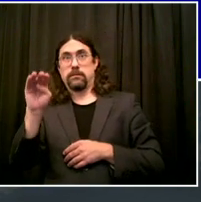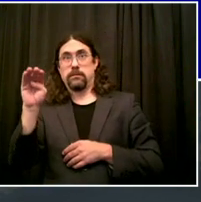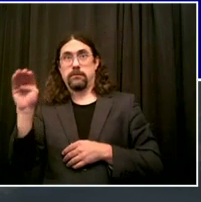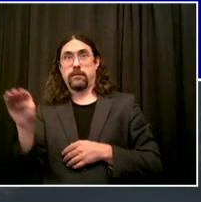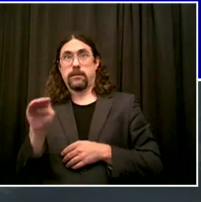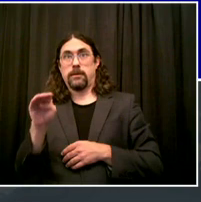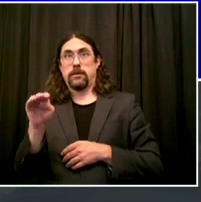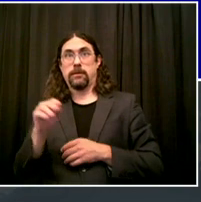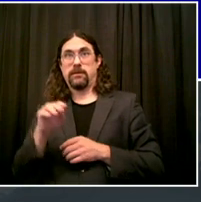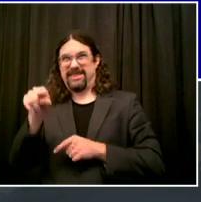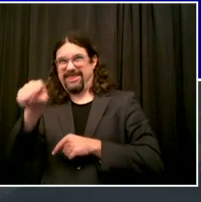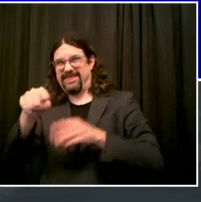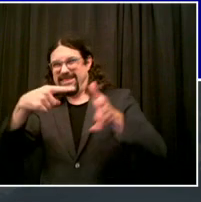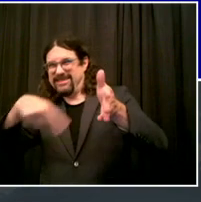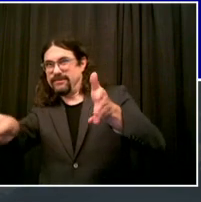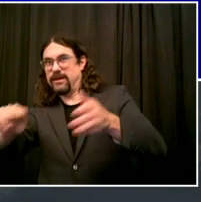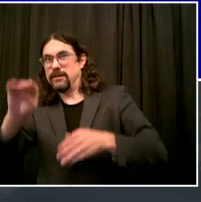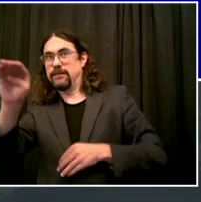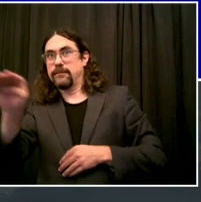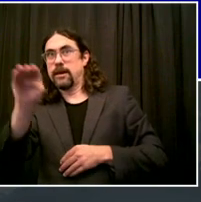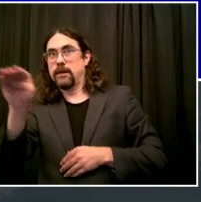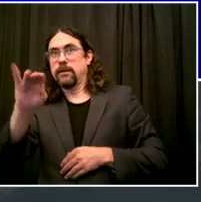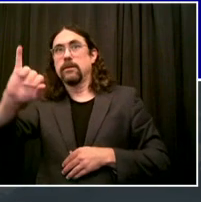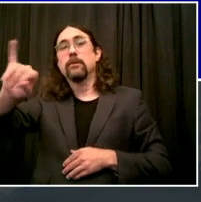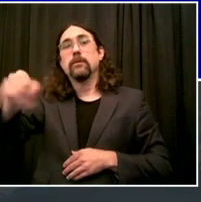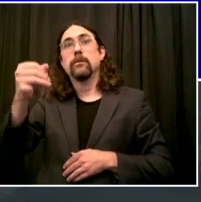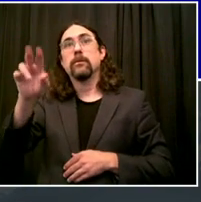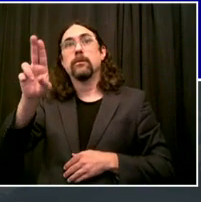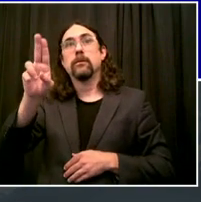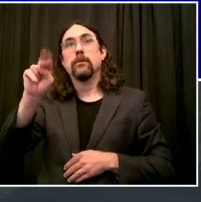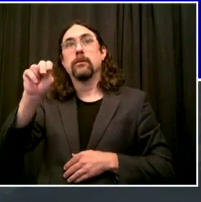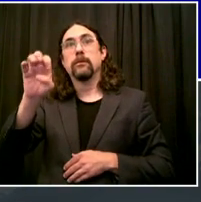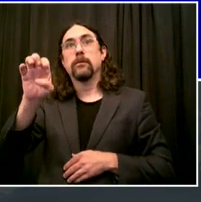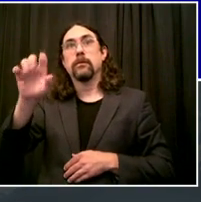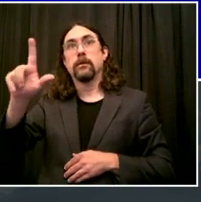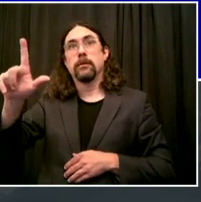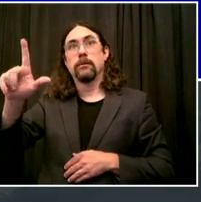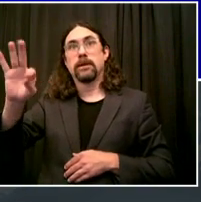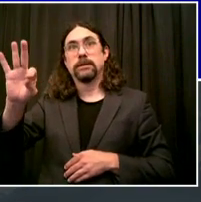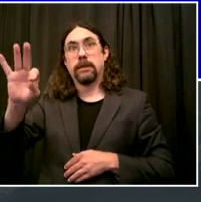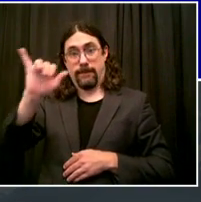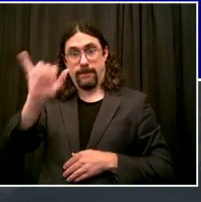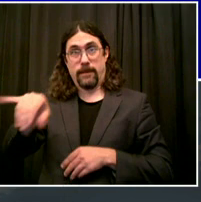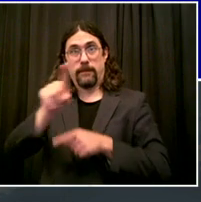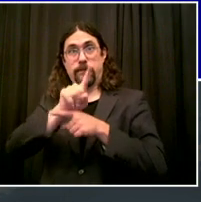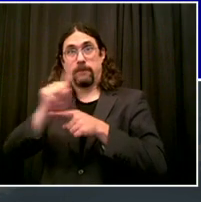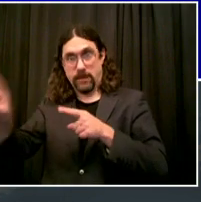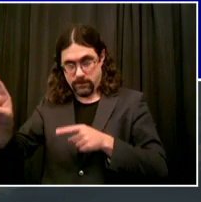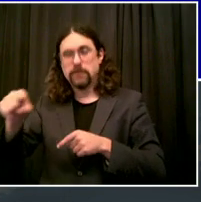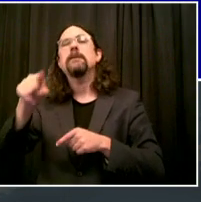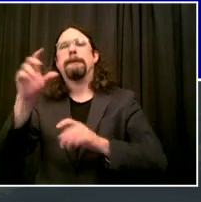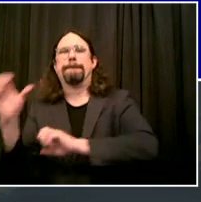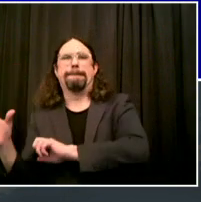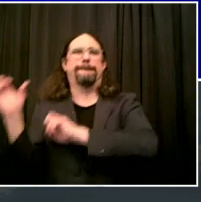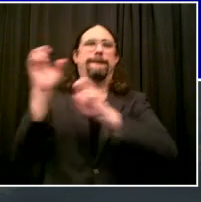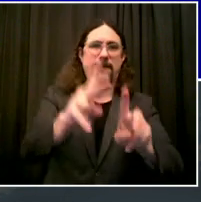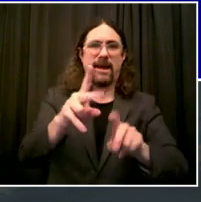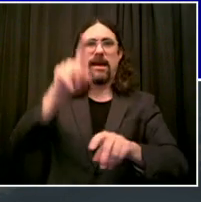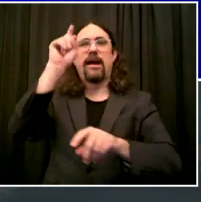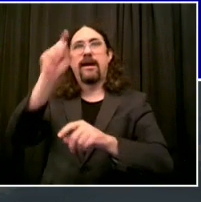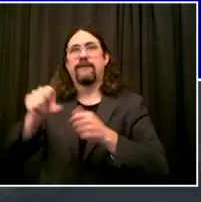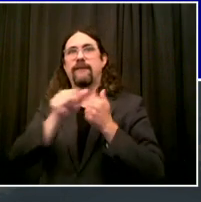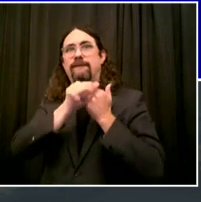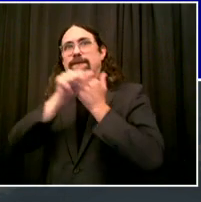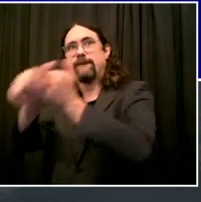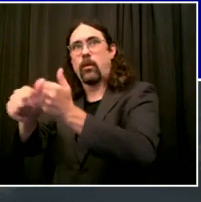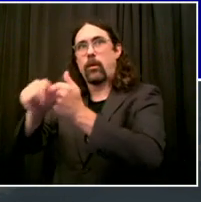We want to make sure that the streets are clean. Some restaurants are going to be able to pick up some of that space for outdoor dining. And we're going to take stock